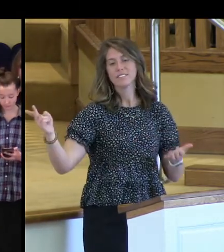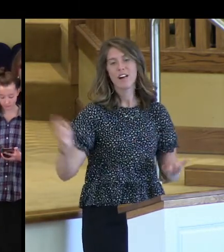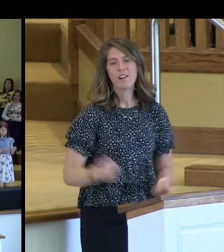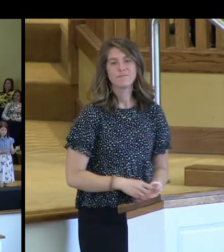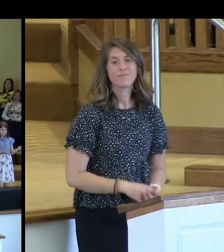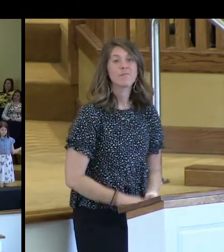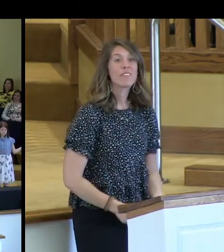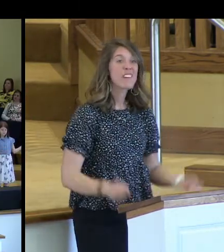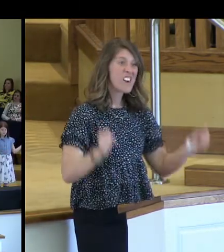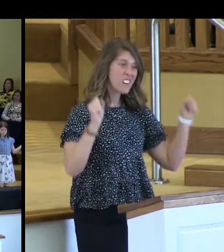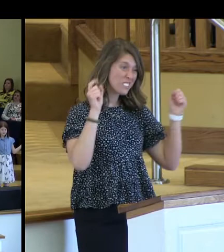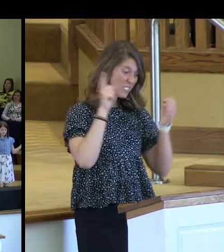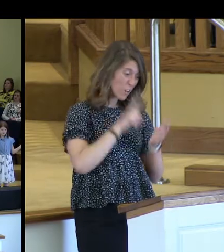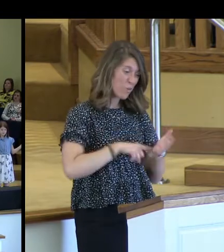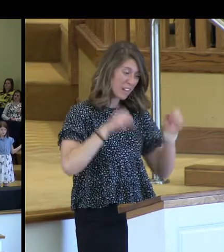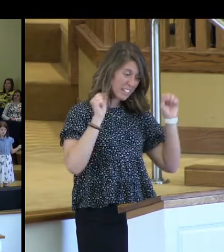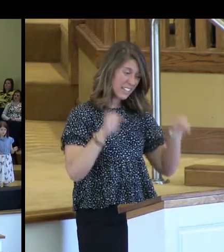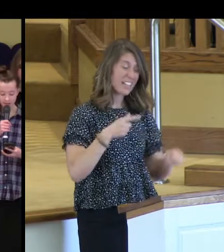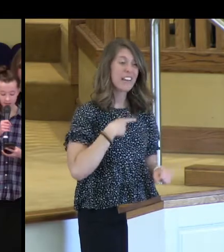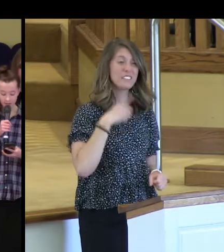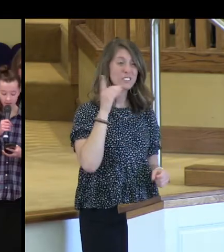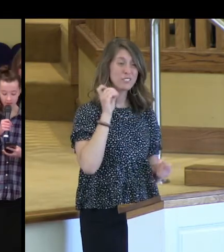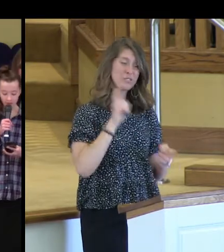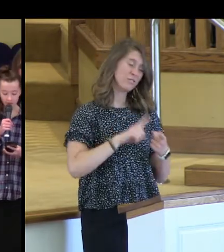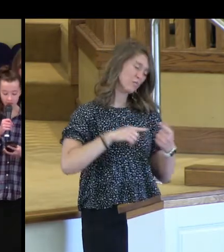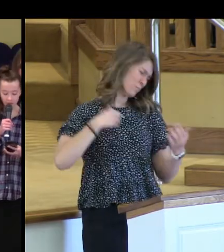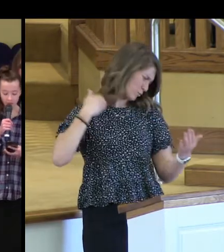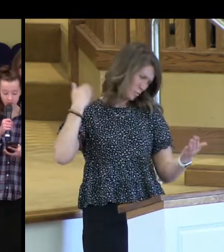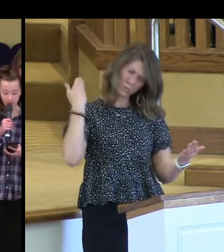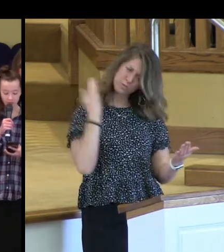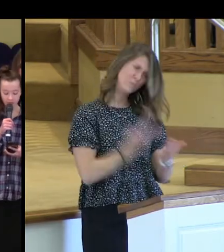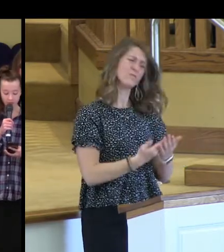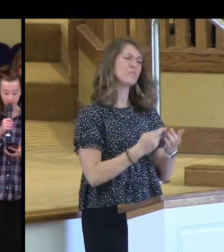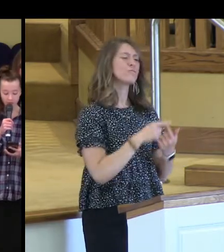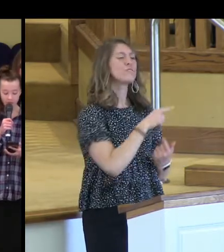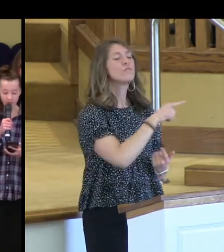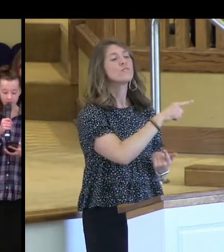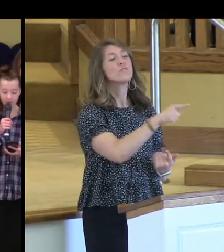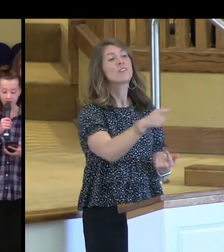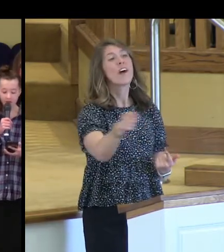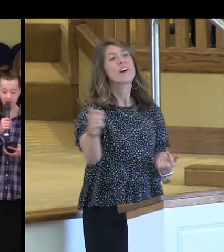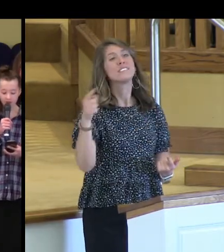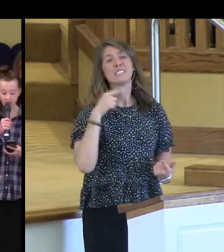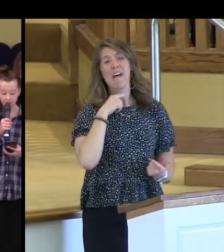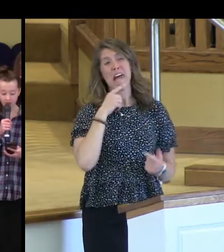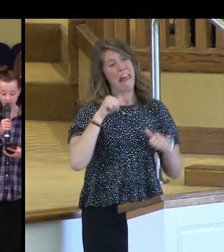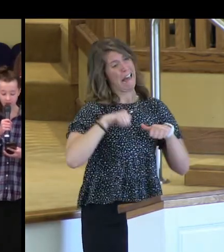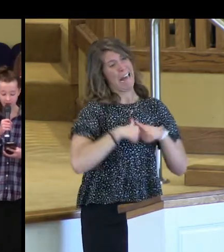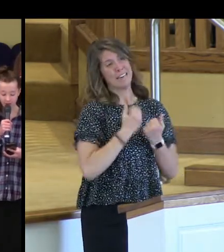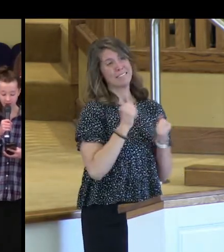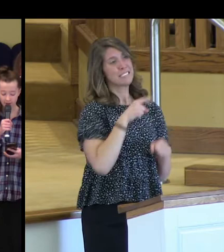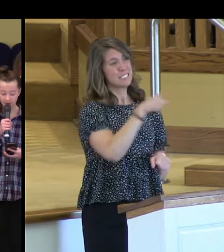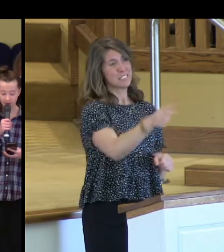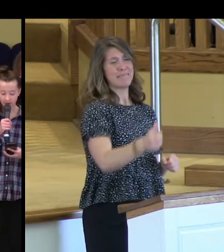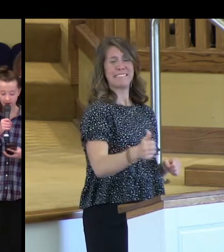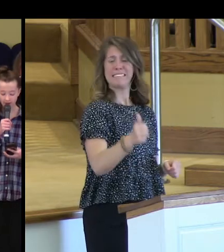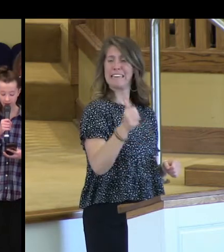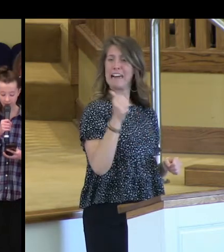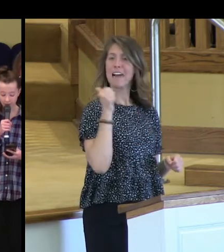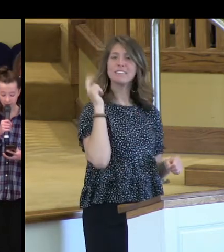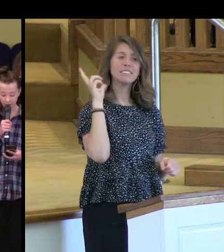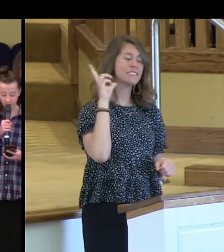fails. So what can I do to prove to you? Tell me, how can you